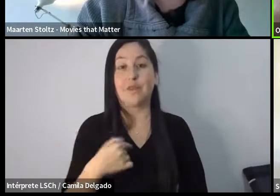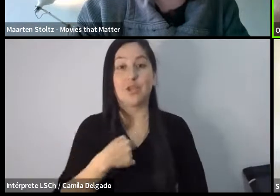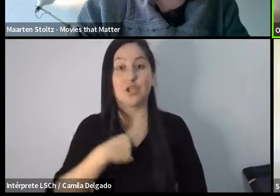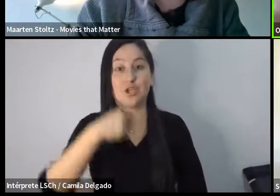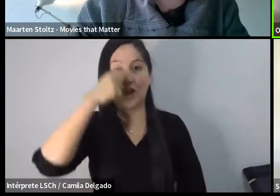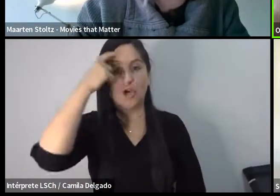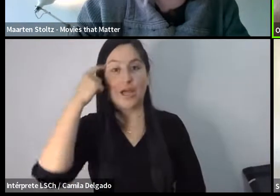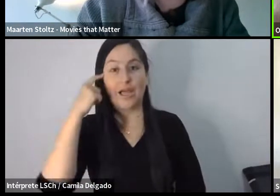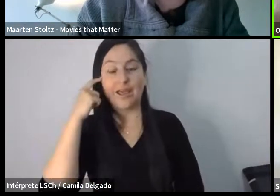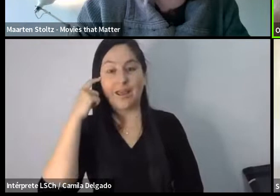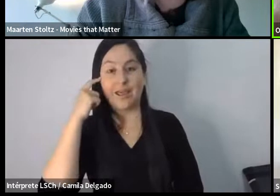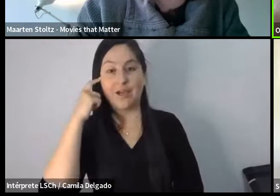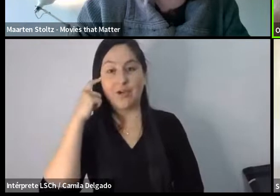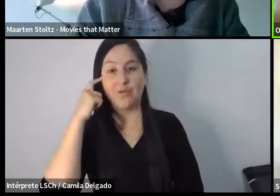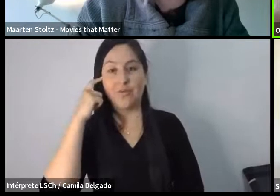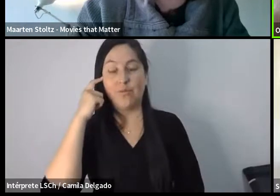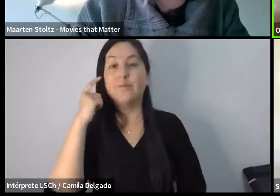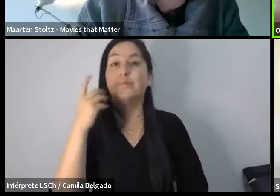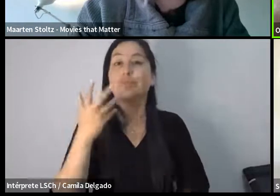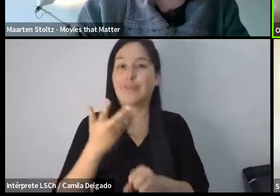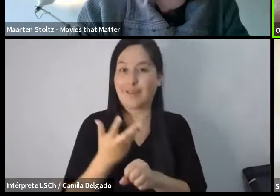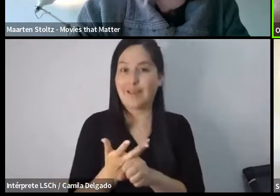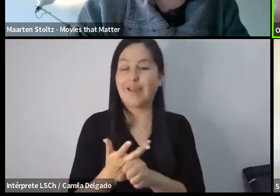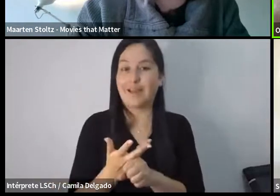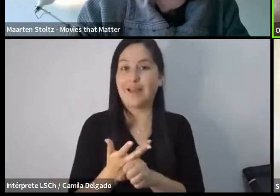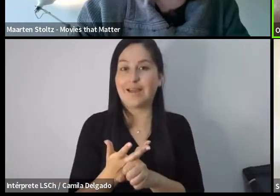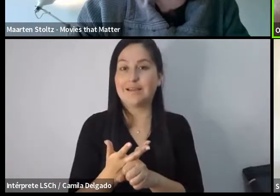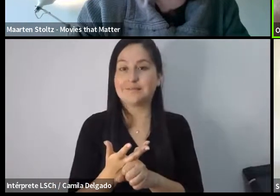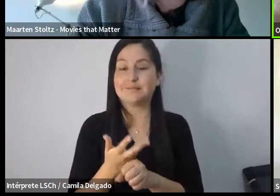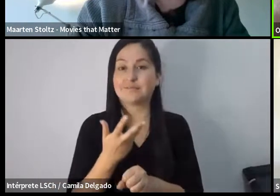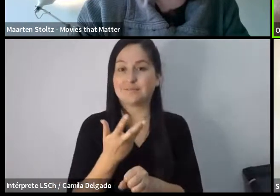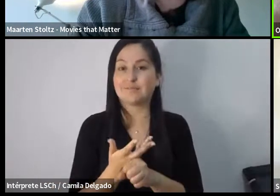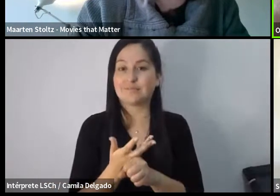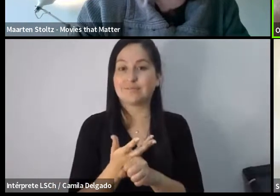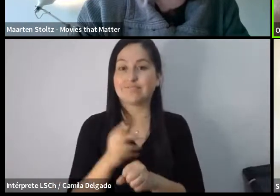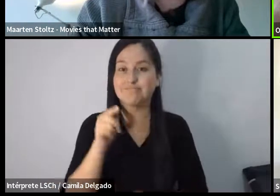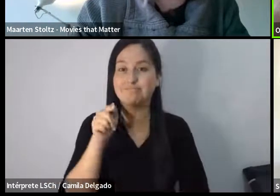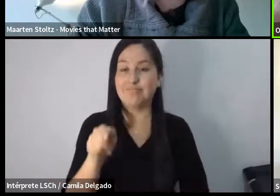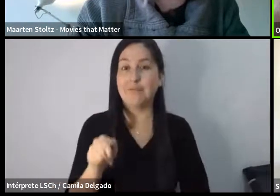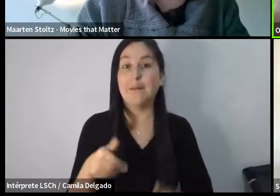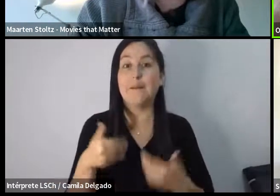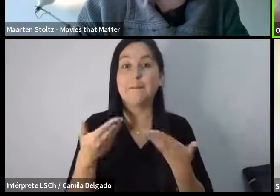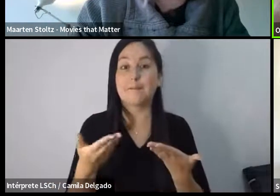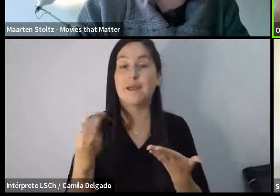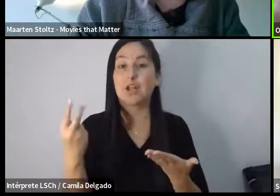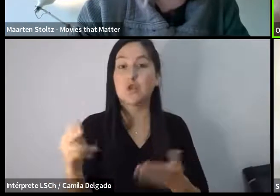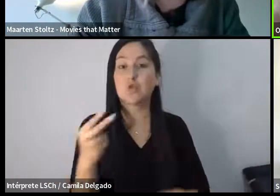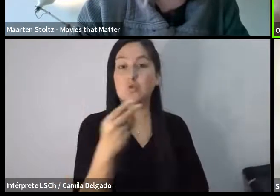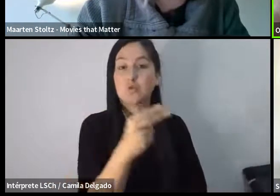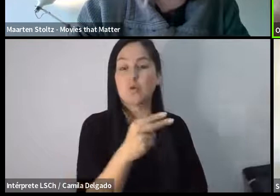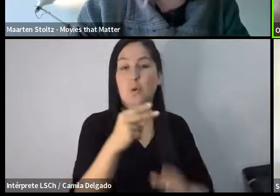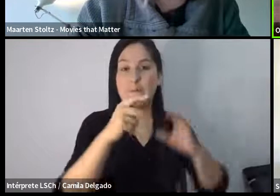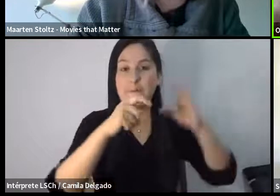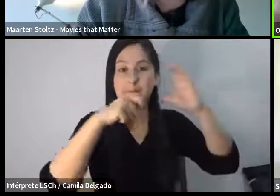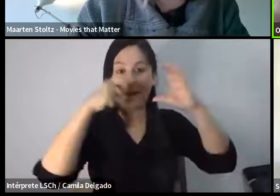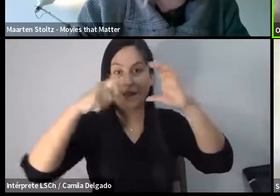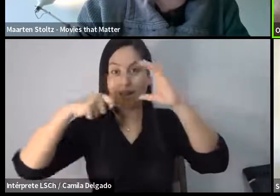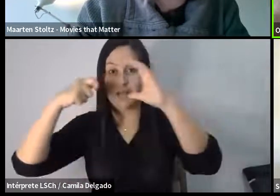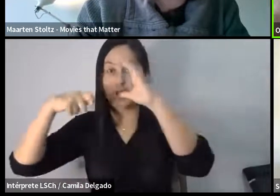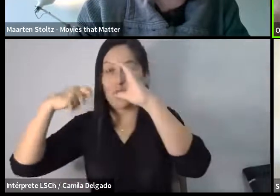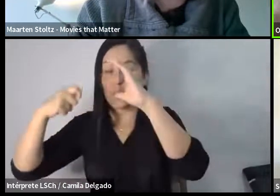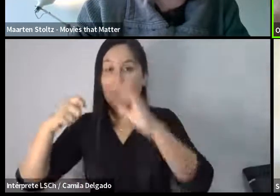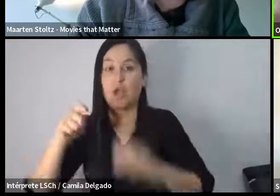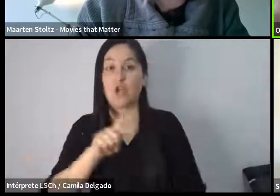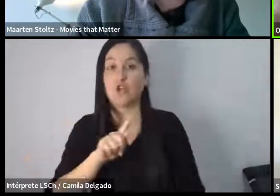is definitely a platform for your films. It's not only us, like Martin has said, there's the whole